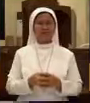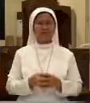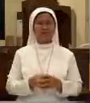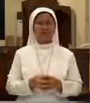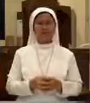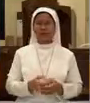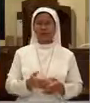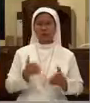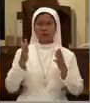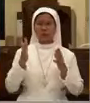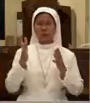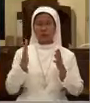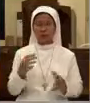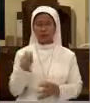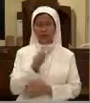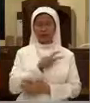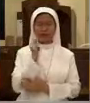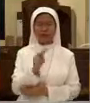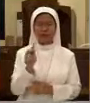Tanggapin ninyo ito.